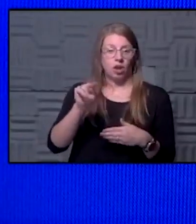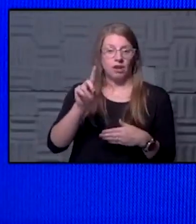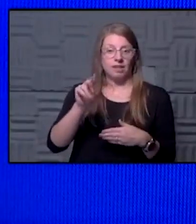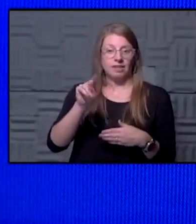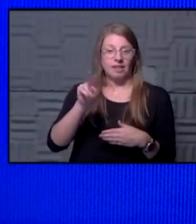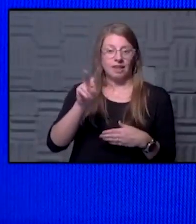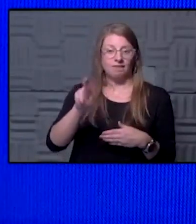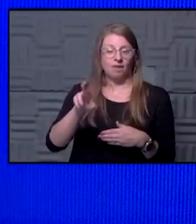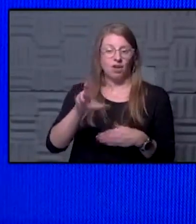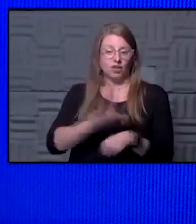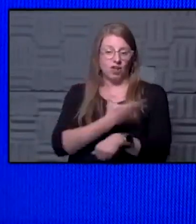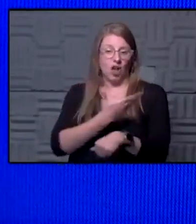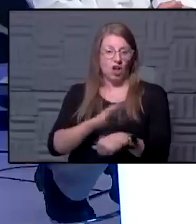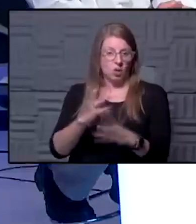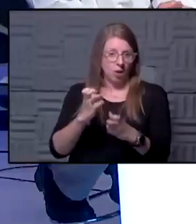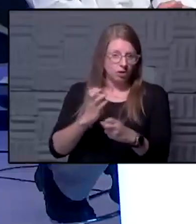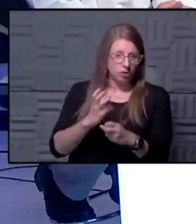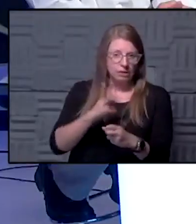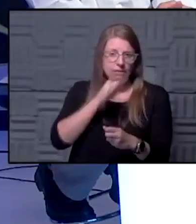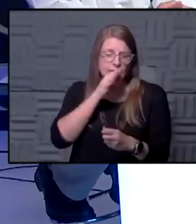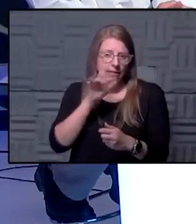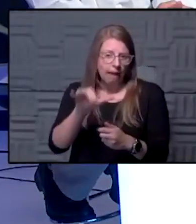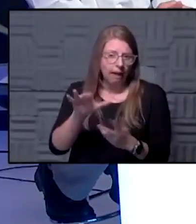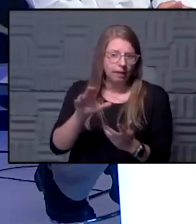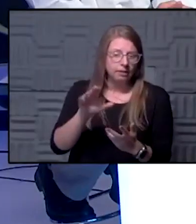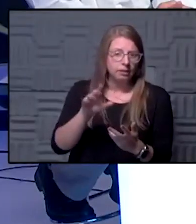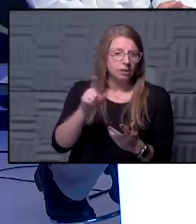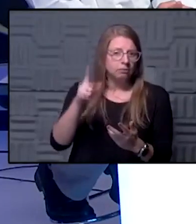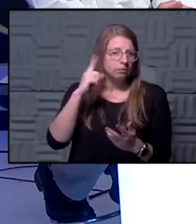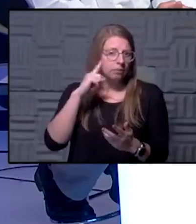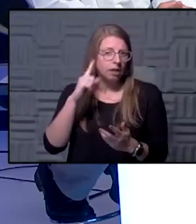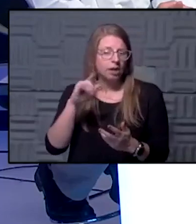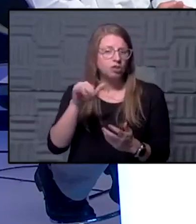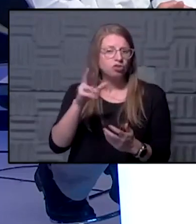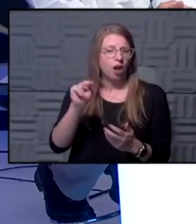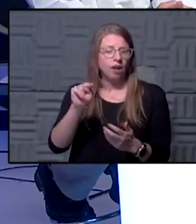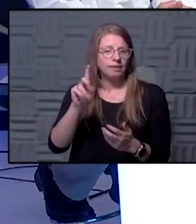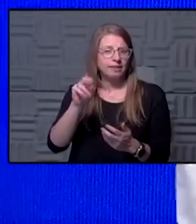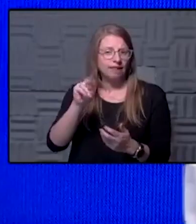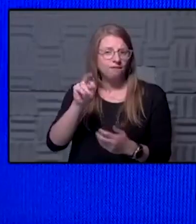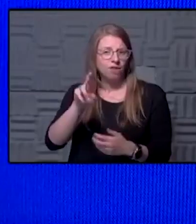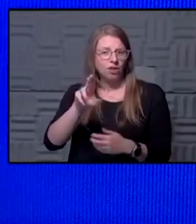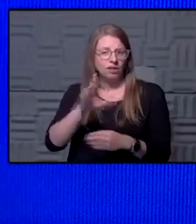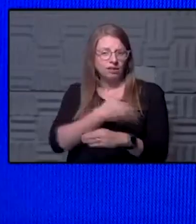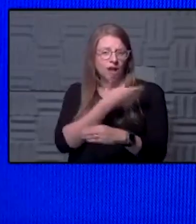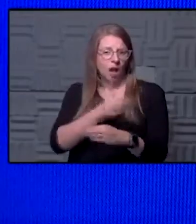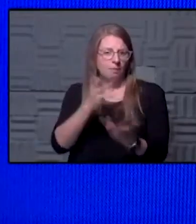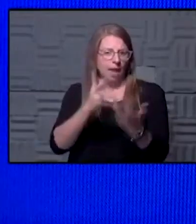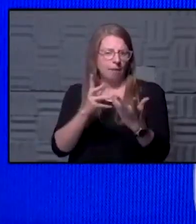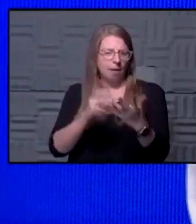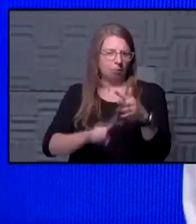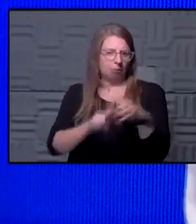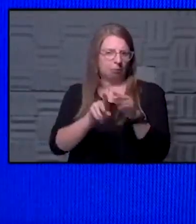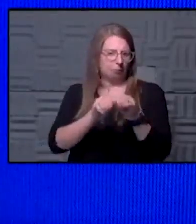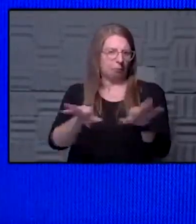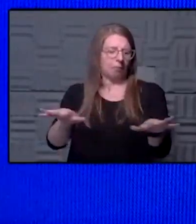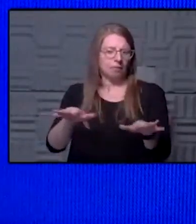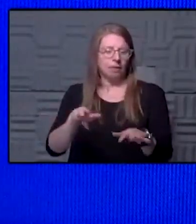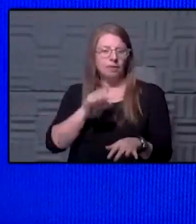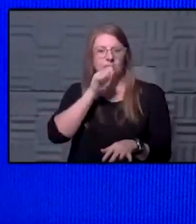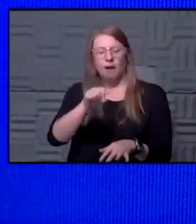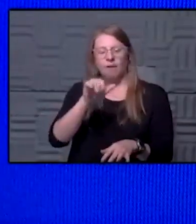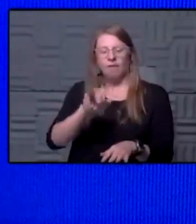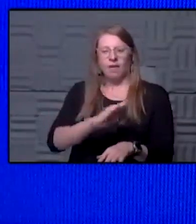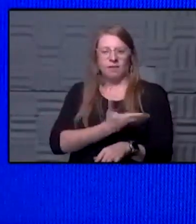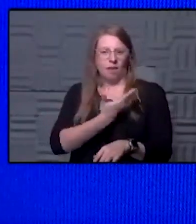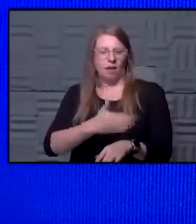sang in the freezer last week? I think I heard there that. There may be a John Denver song that pops out sometime during this week, indeed. I do love that song, Take Me